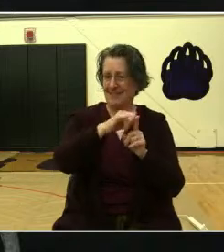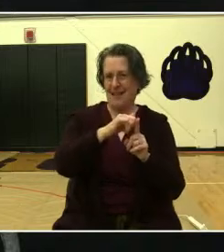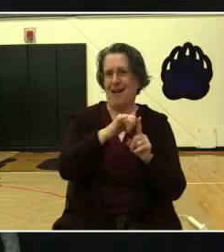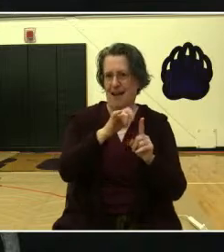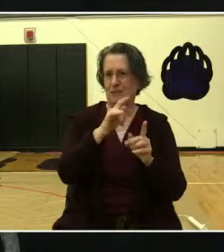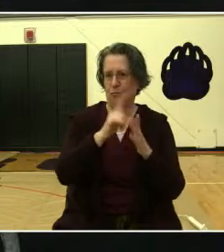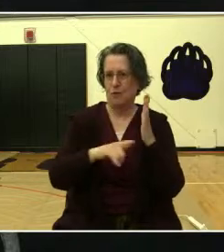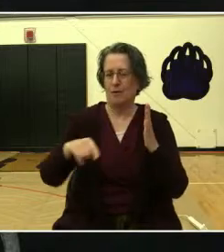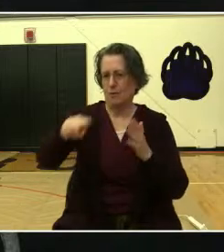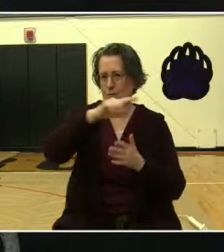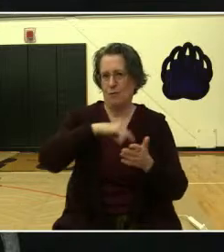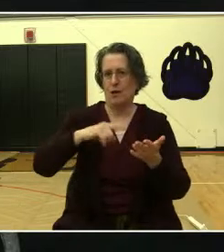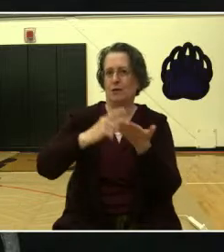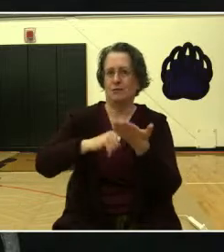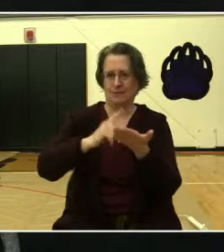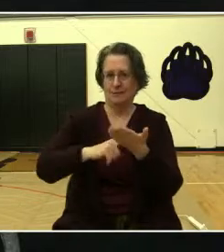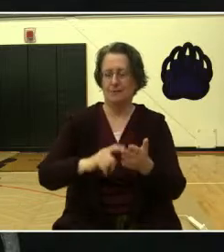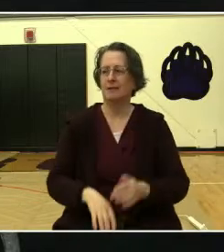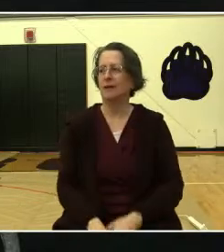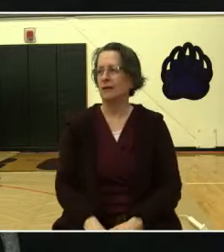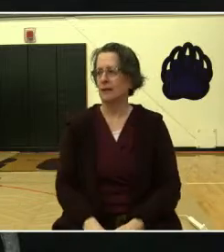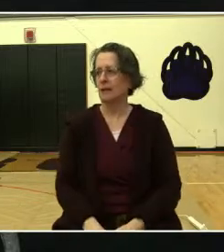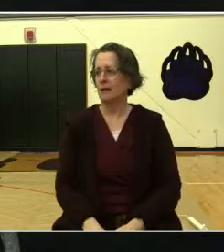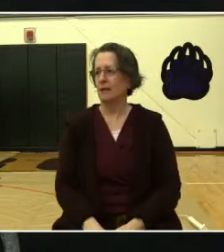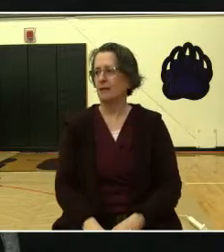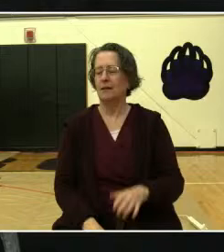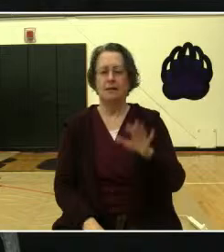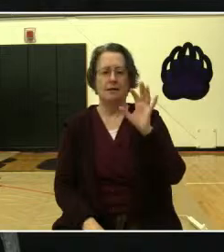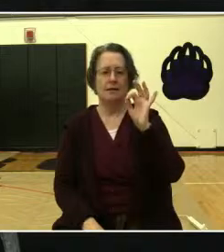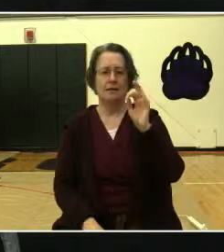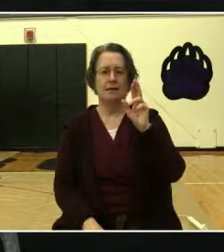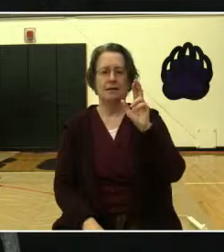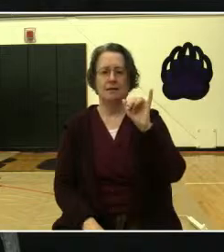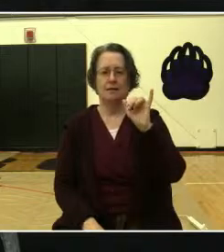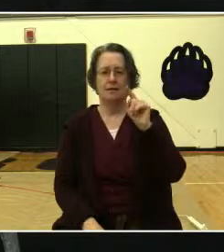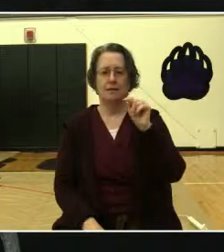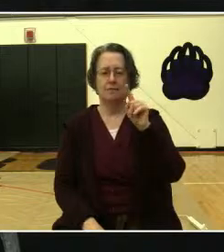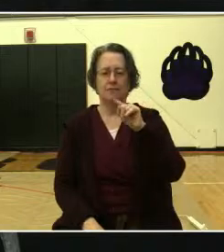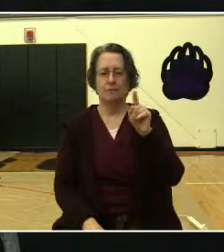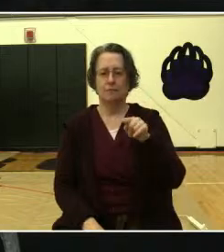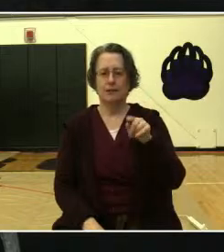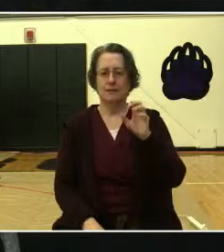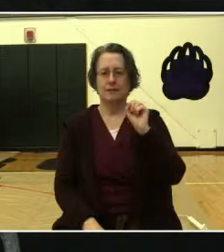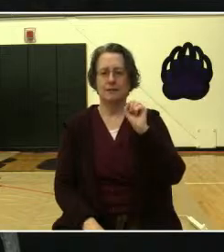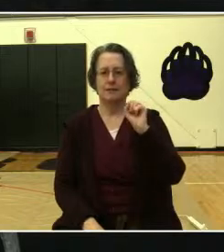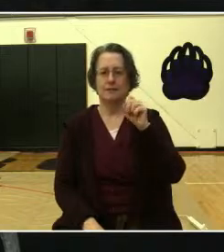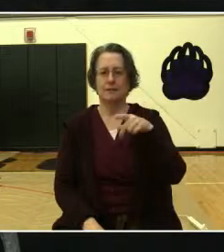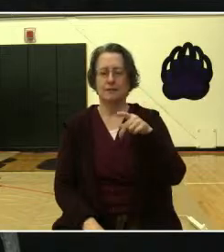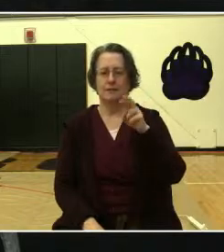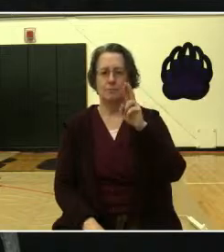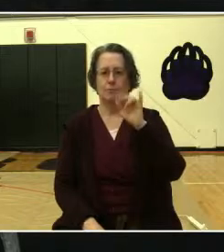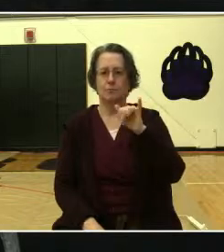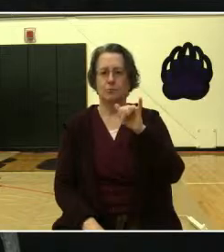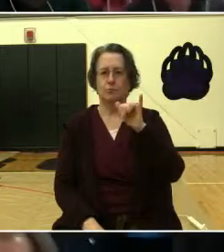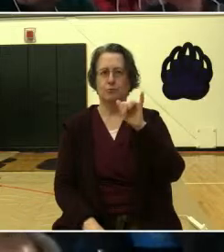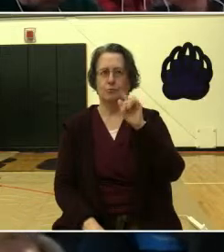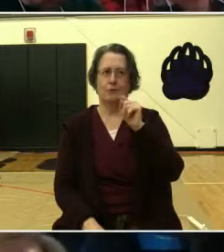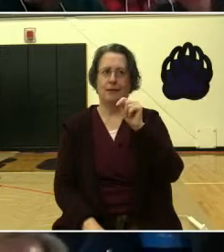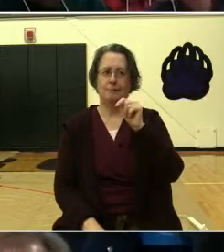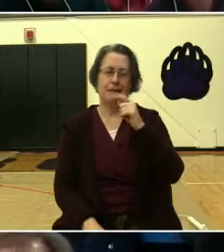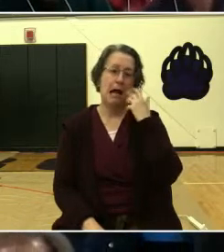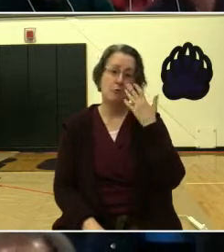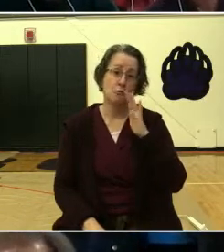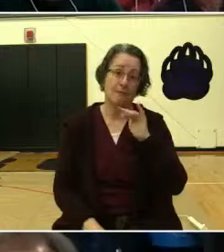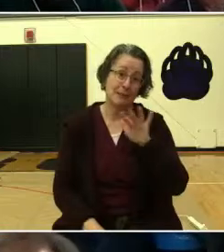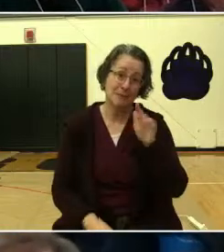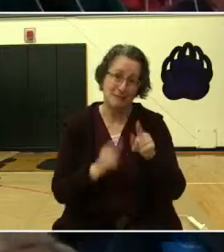frick hey FR uh Frick Sprite Mr Sprite I'm sorry that's fine